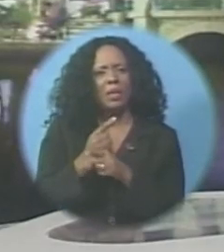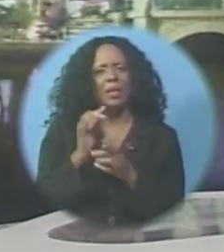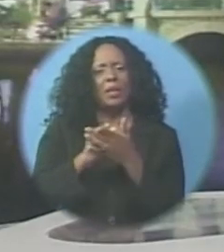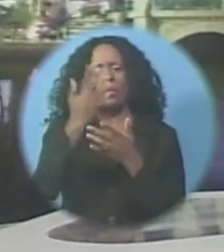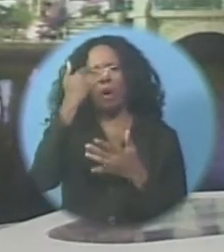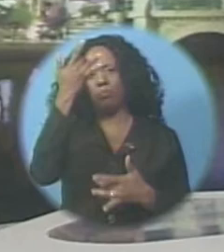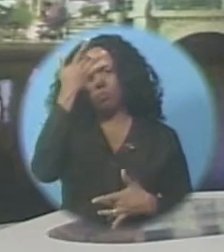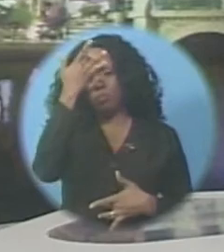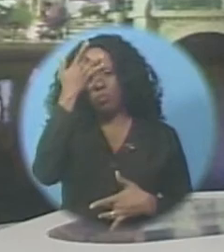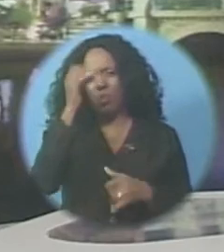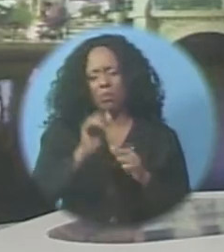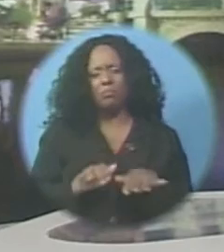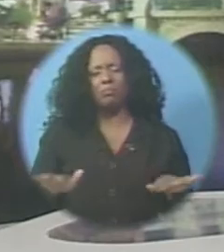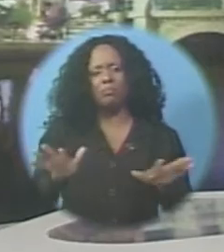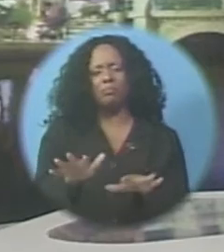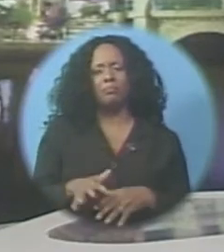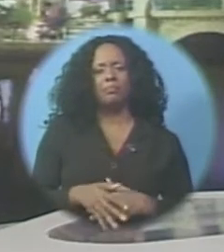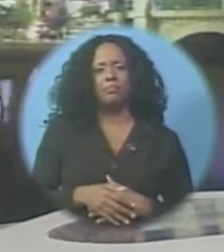external influences.